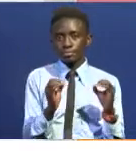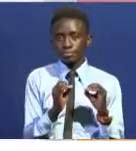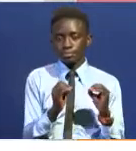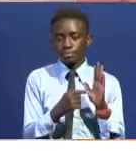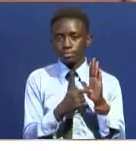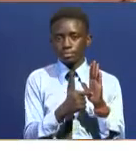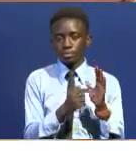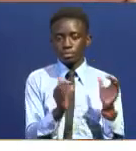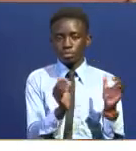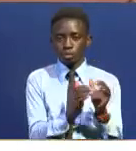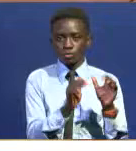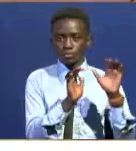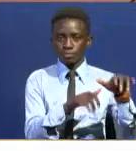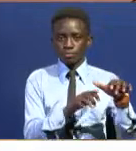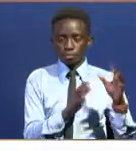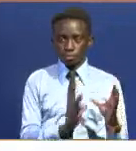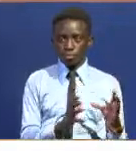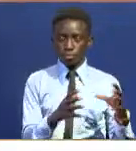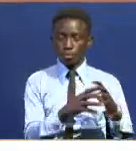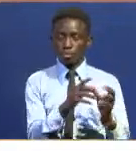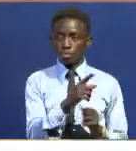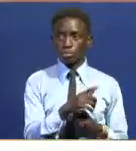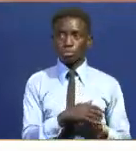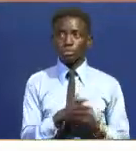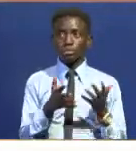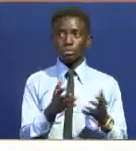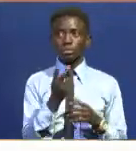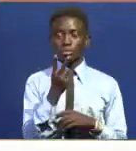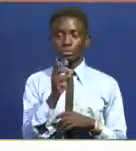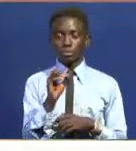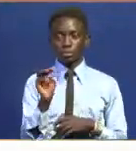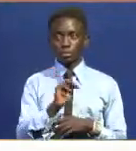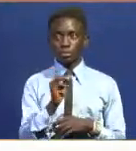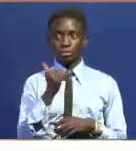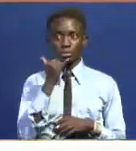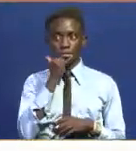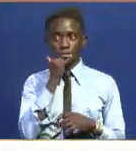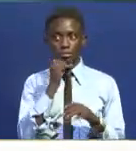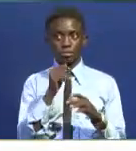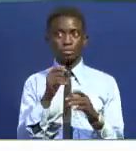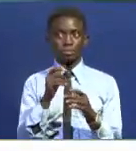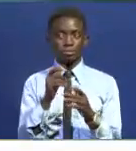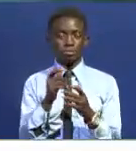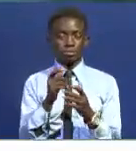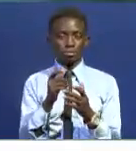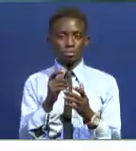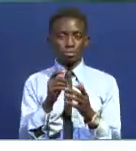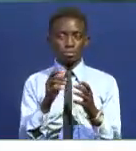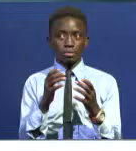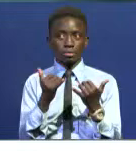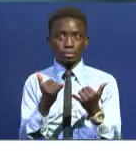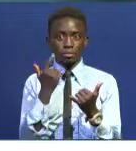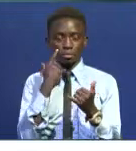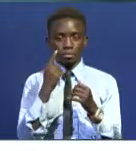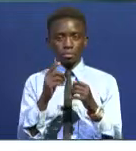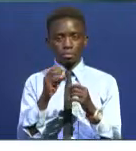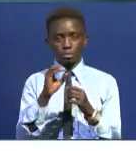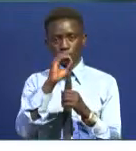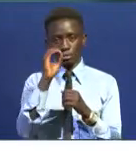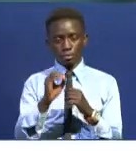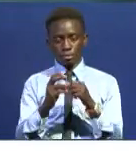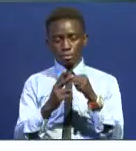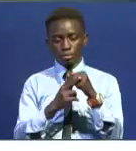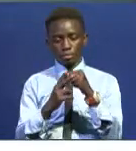farmers. Kenya boasts 40 million mobile money subscribers and a penetration rate of